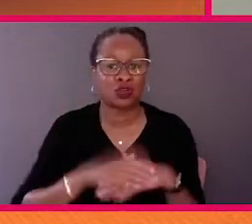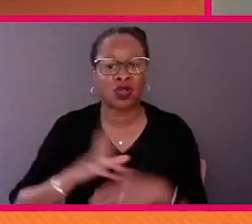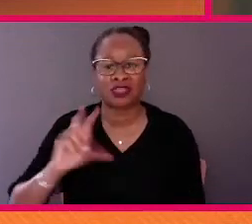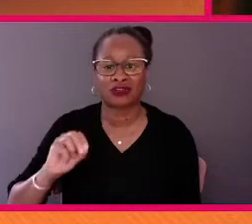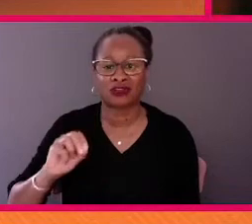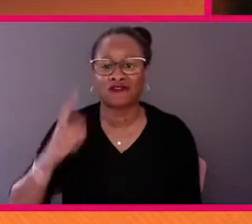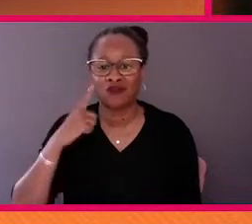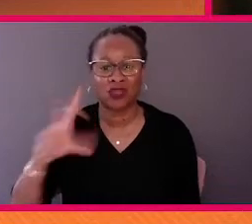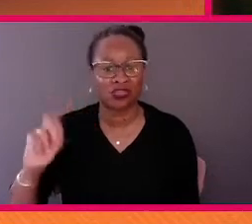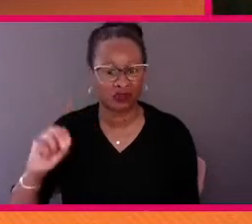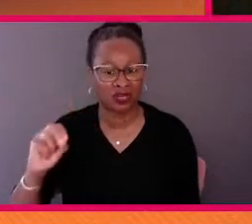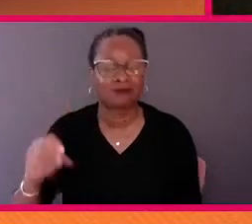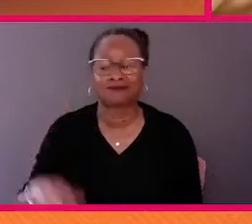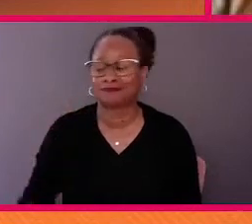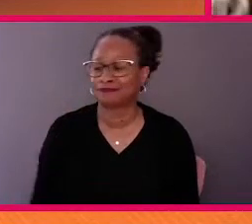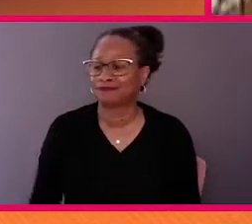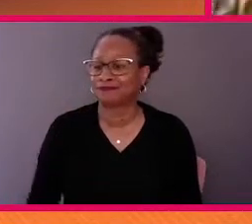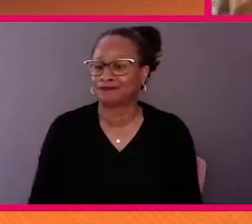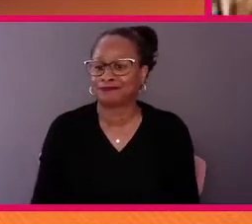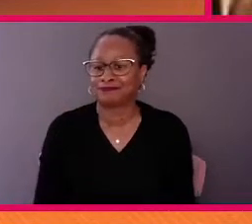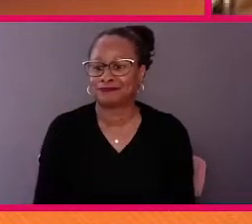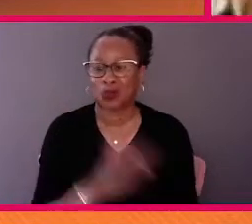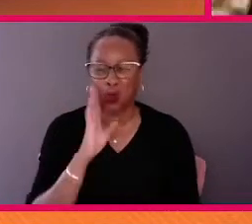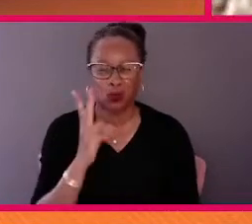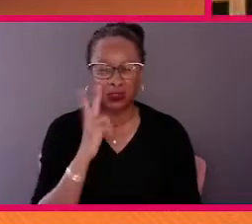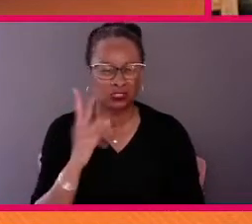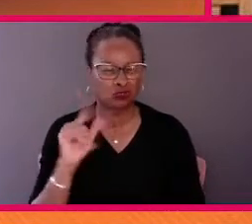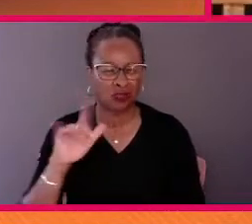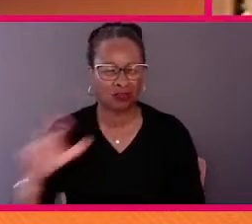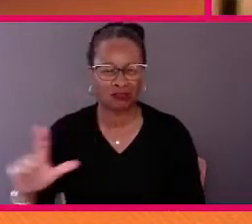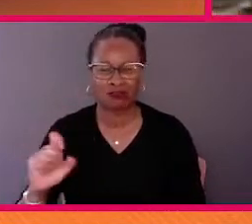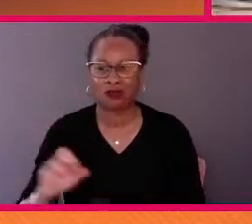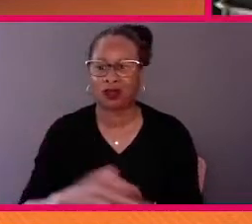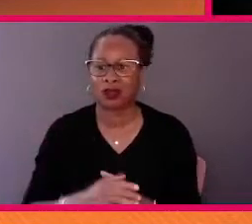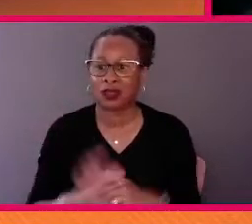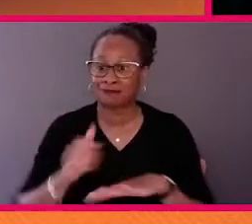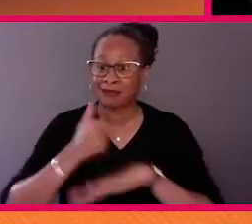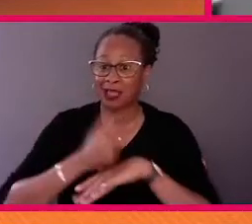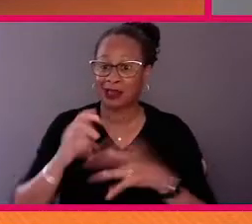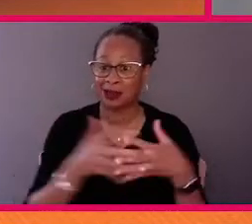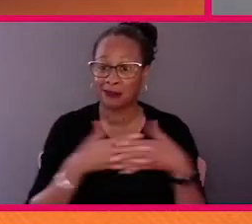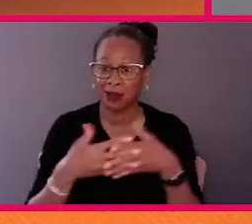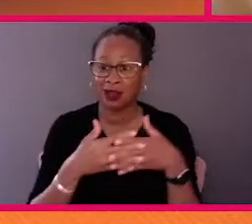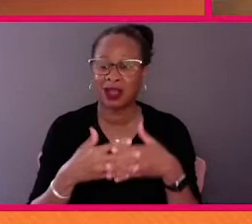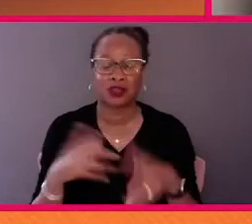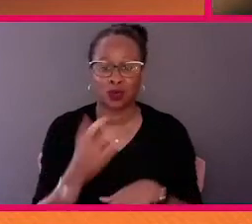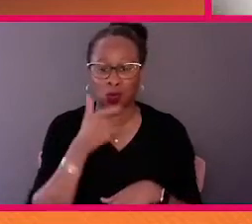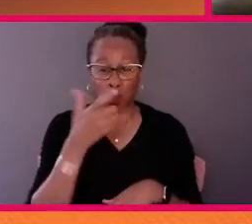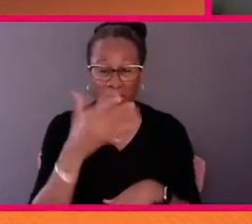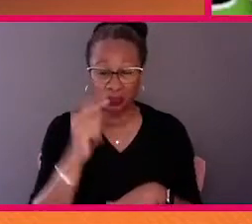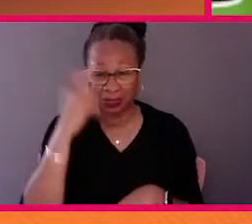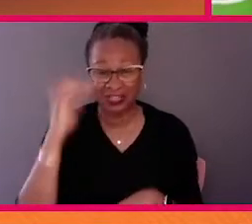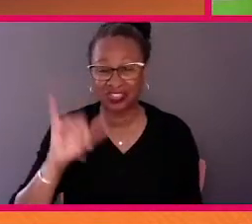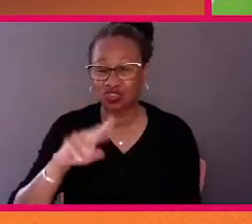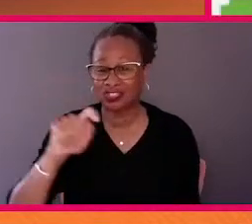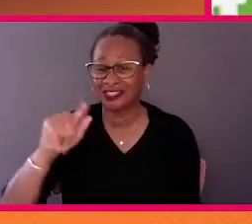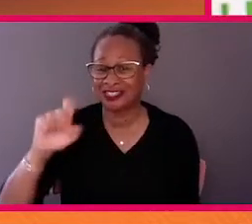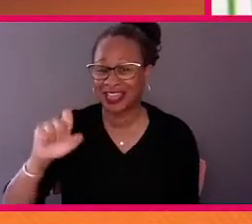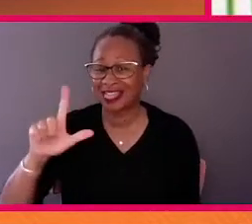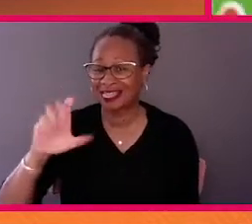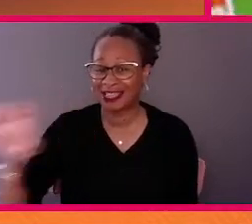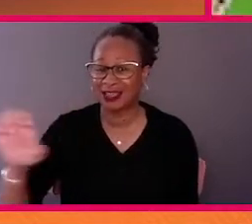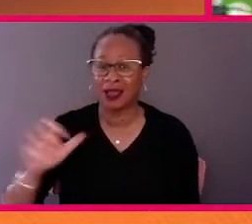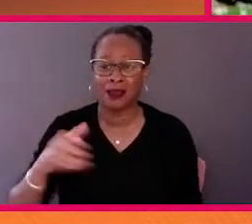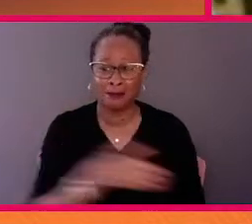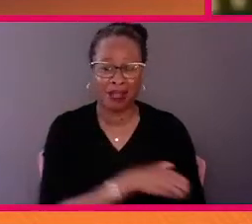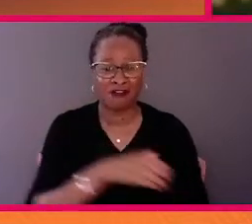film. Face in America, you only watch pool because of Jeanette Lee. Jeanette is powerful. On the table, she will eat you alive.